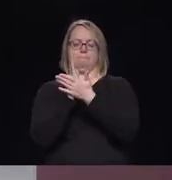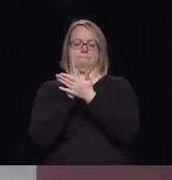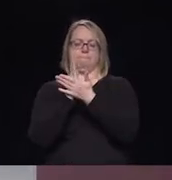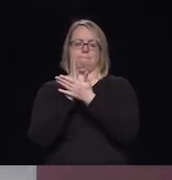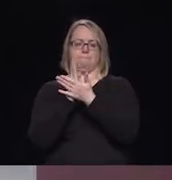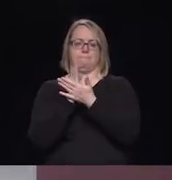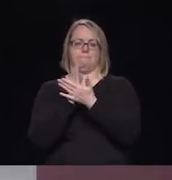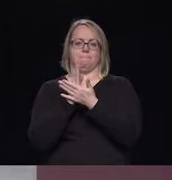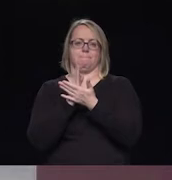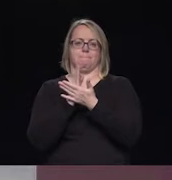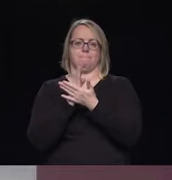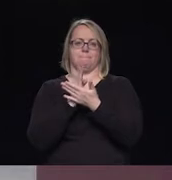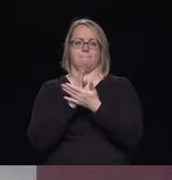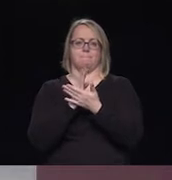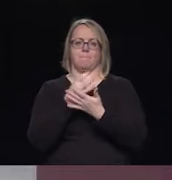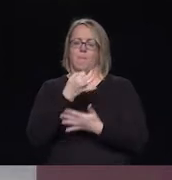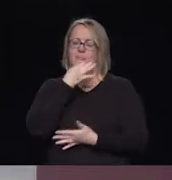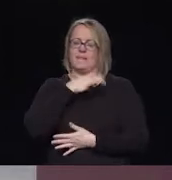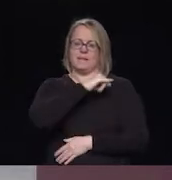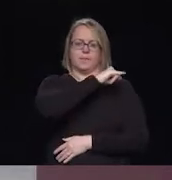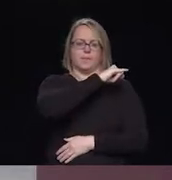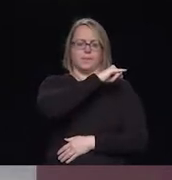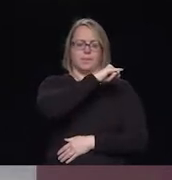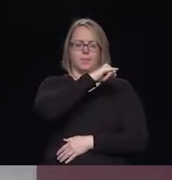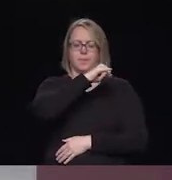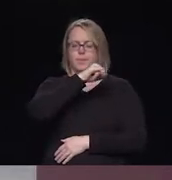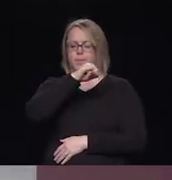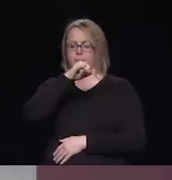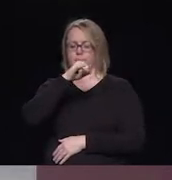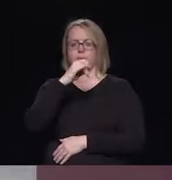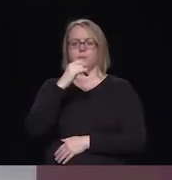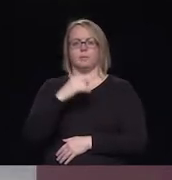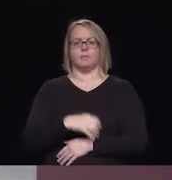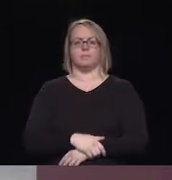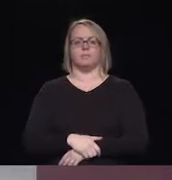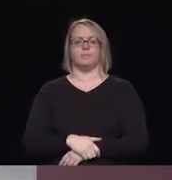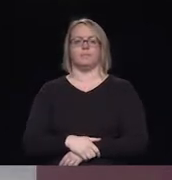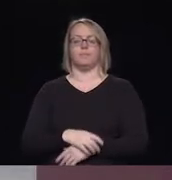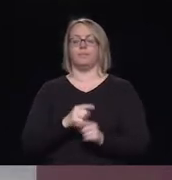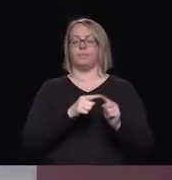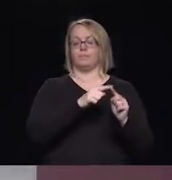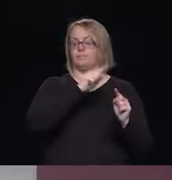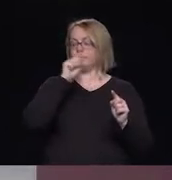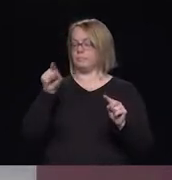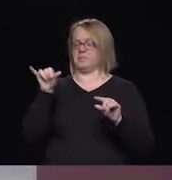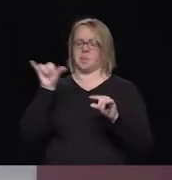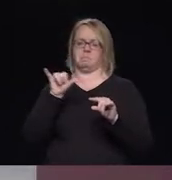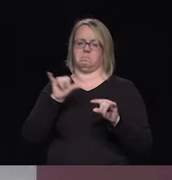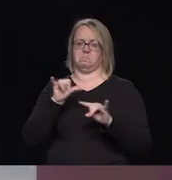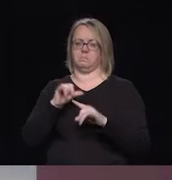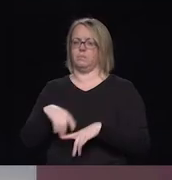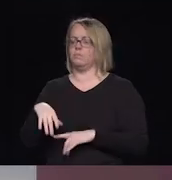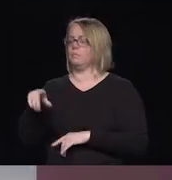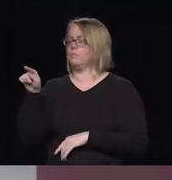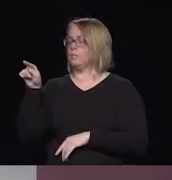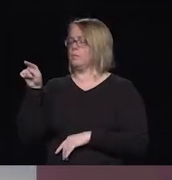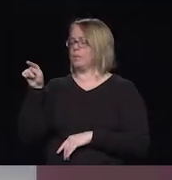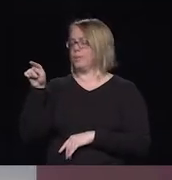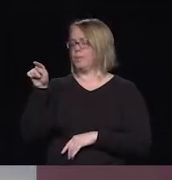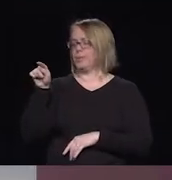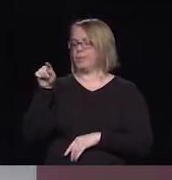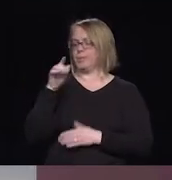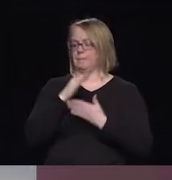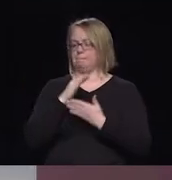across four or five inches on each side. Make sure that it has a